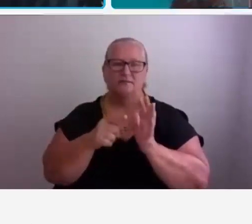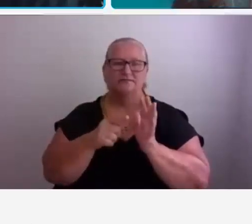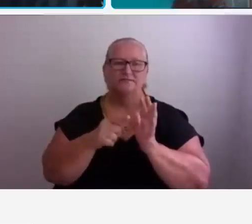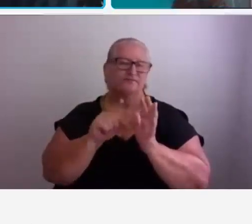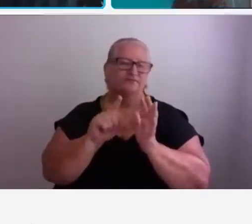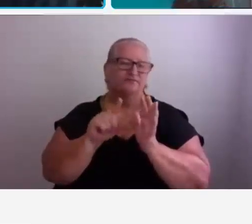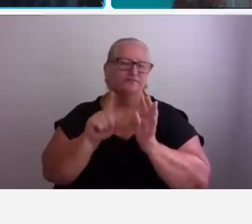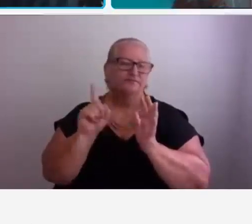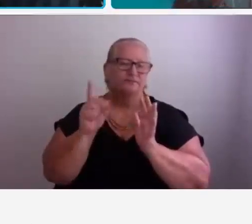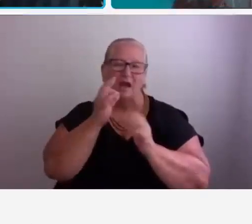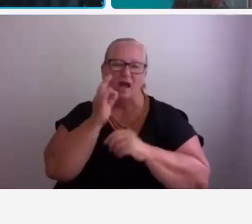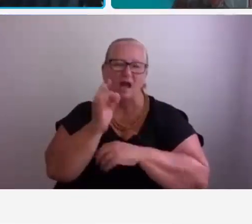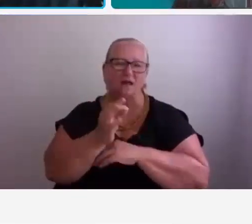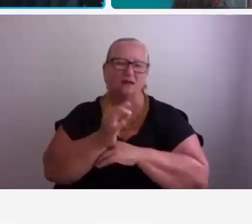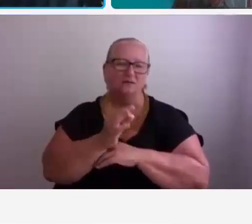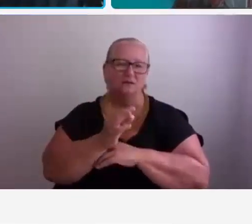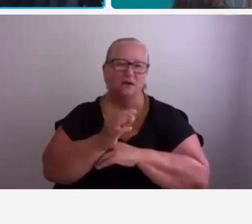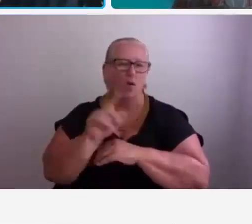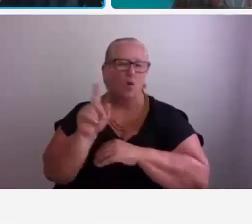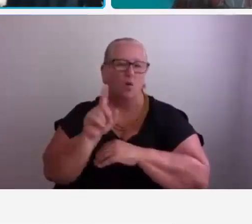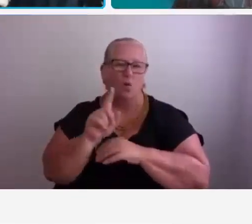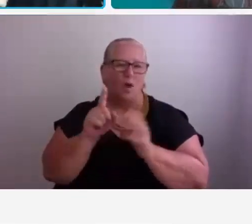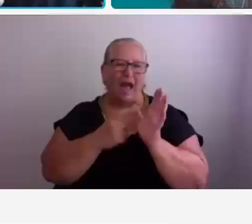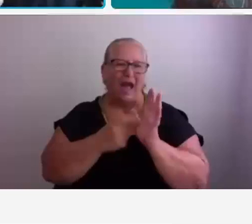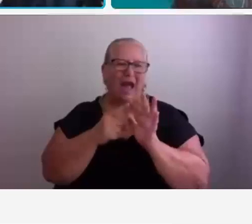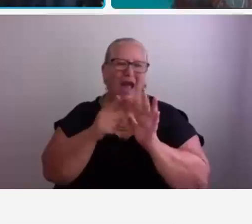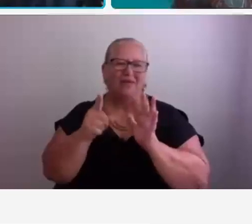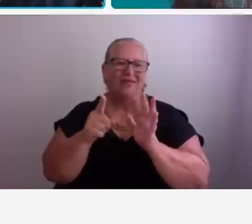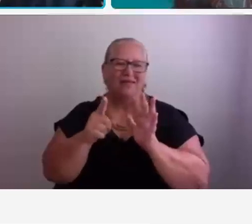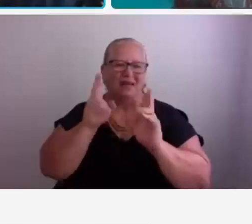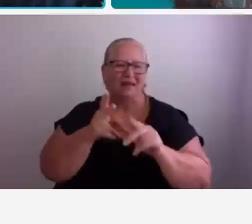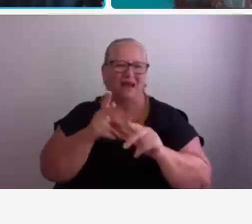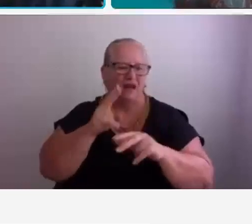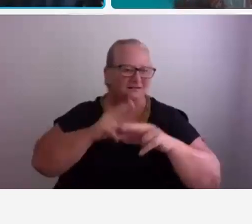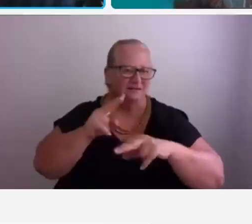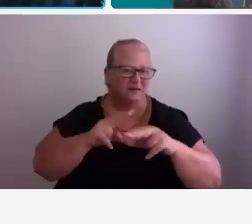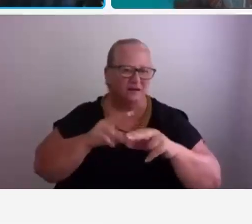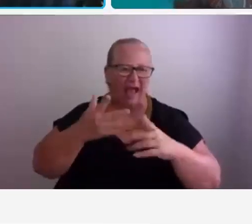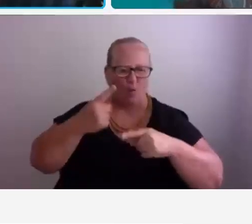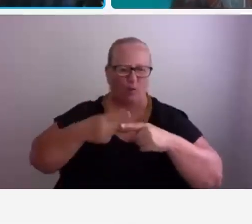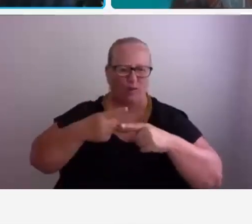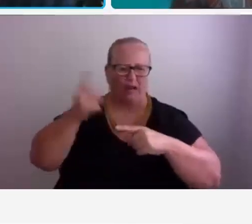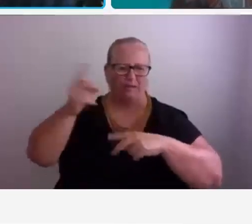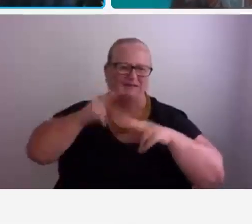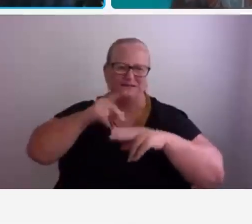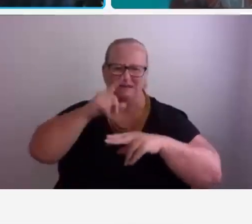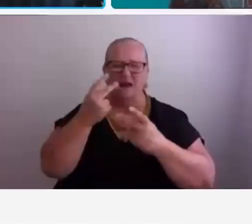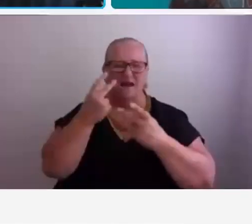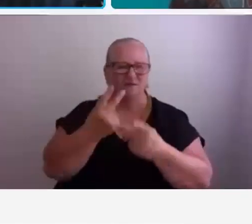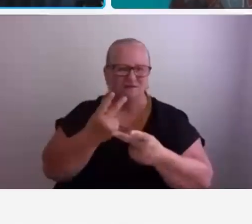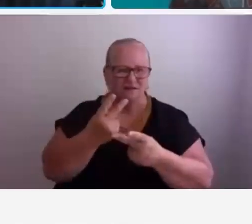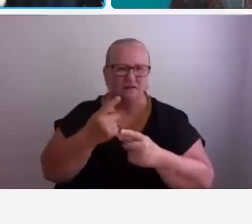So Hui asks, what are the reassessment timeframes? How quickly can the assessors visit, and will